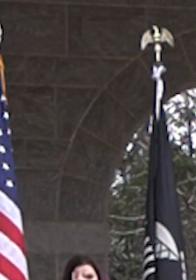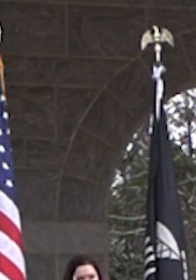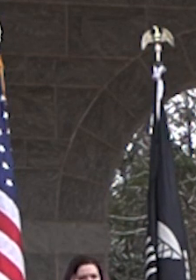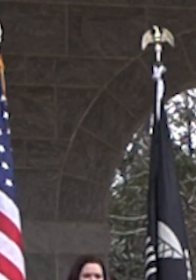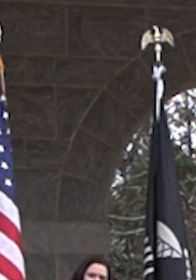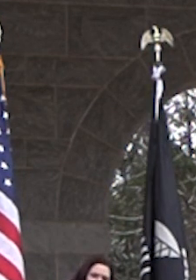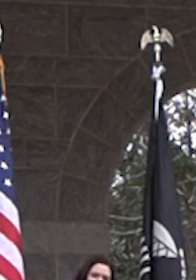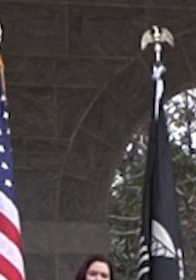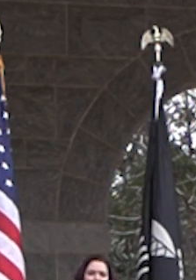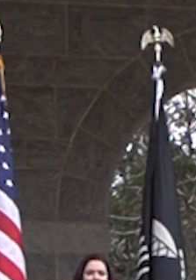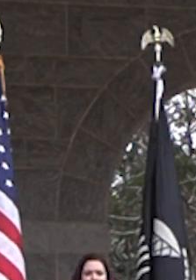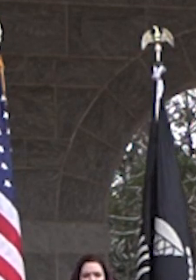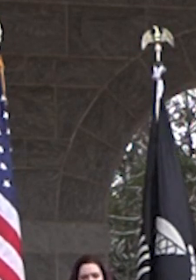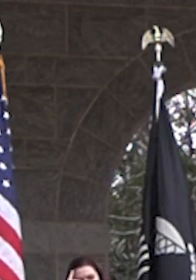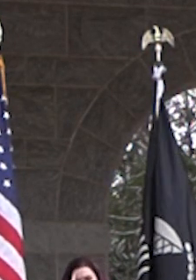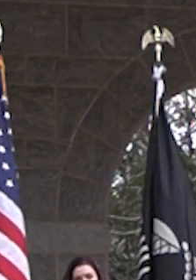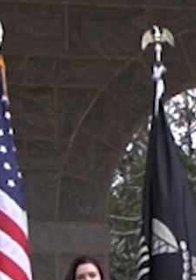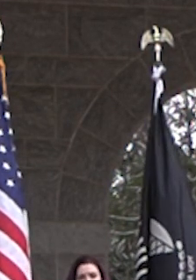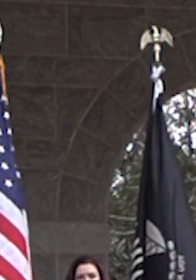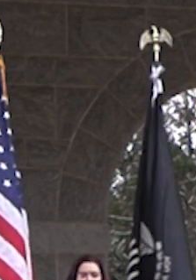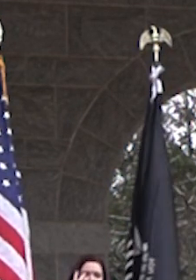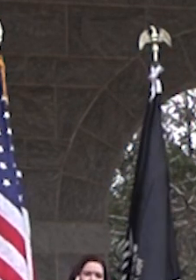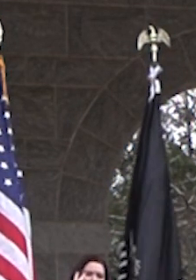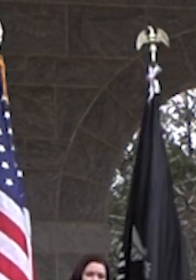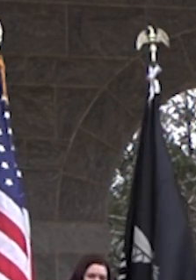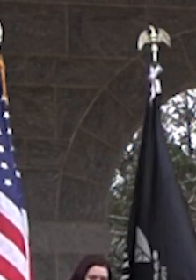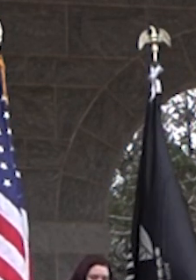only honoring their memory, but also ensuring that